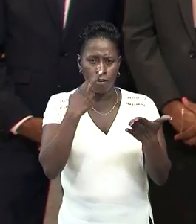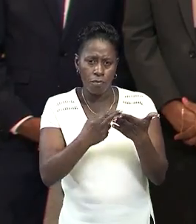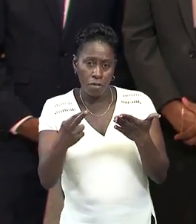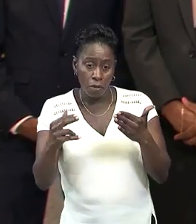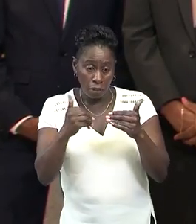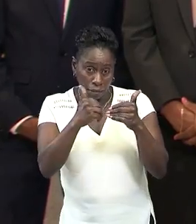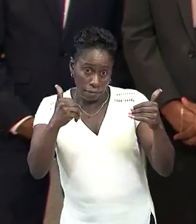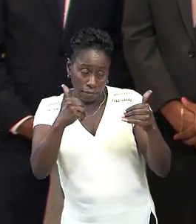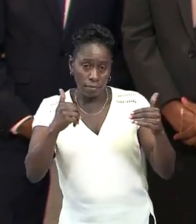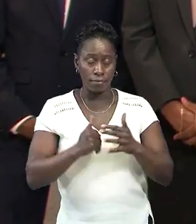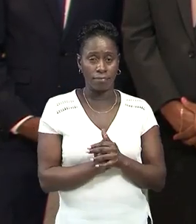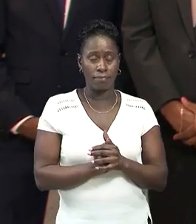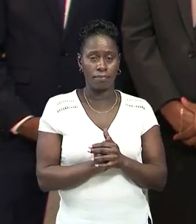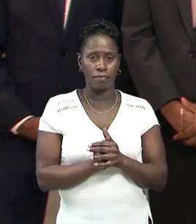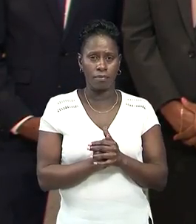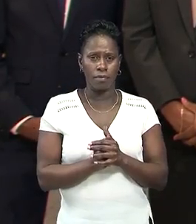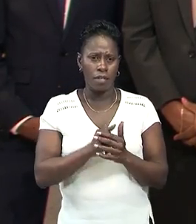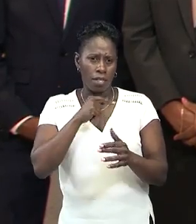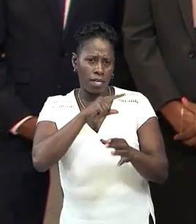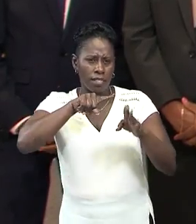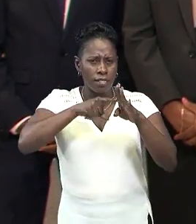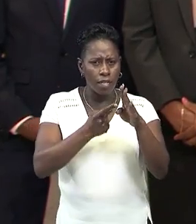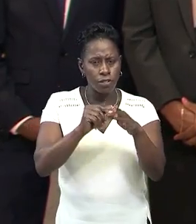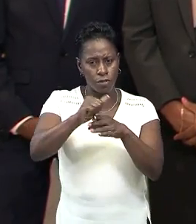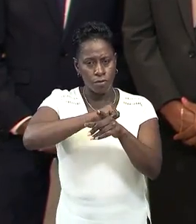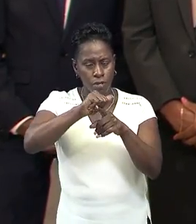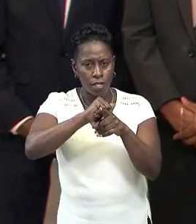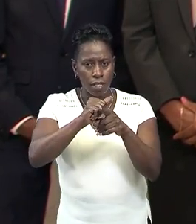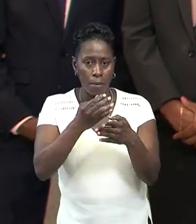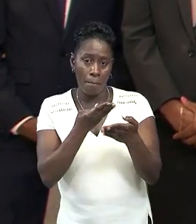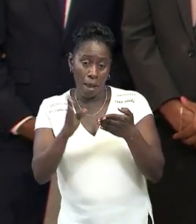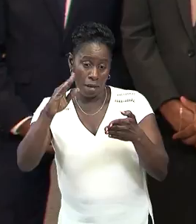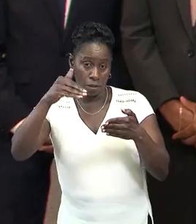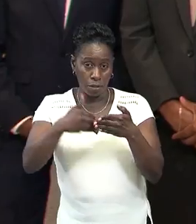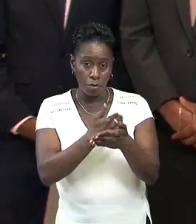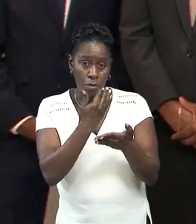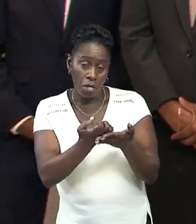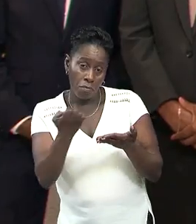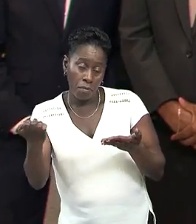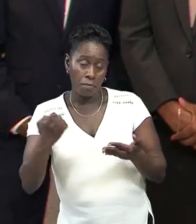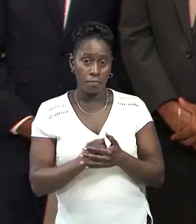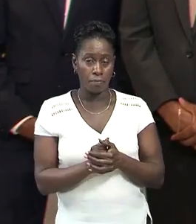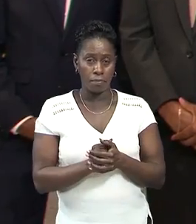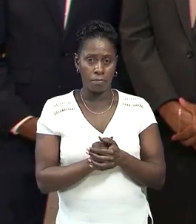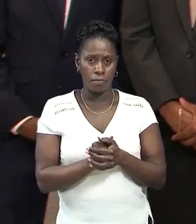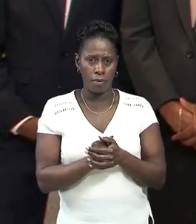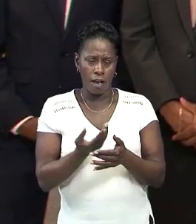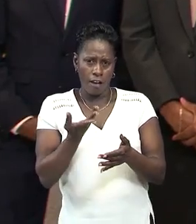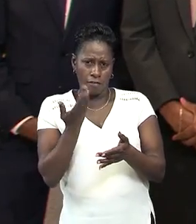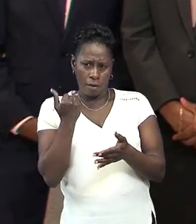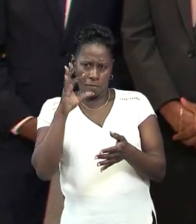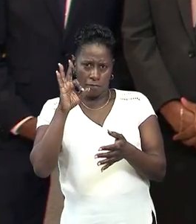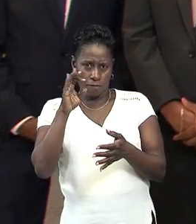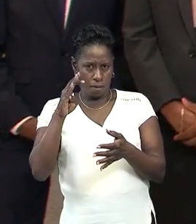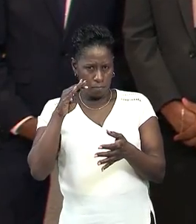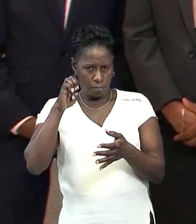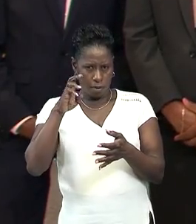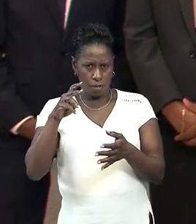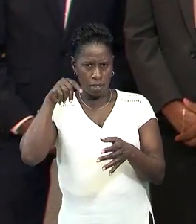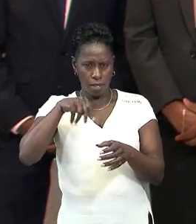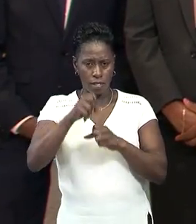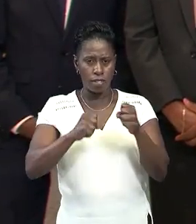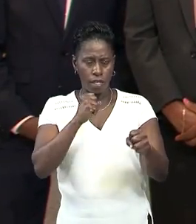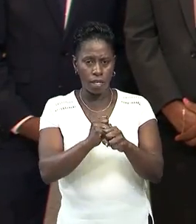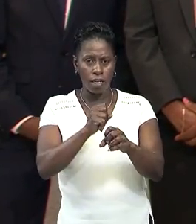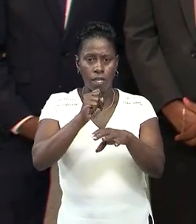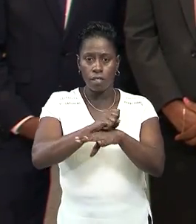gaps. We undertook training and procurement of resources. Since February 4th of 2020, St.